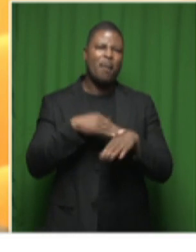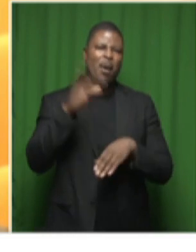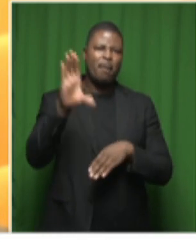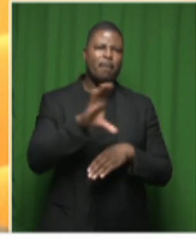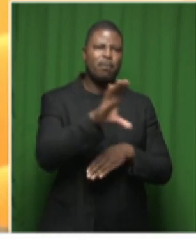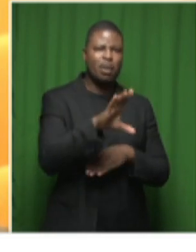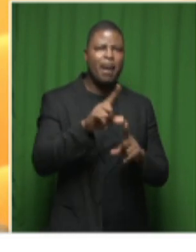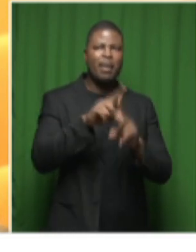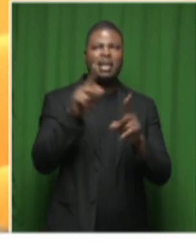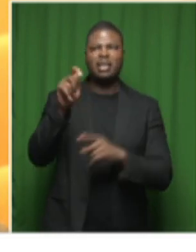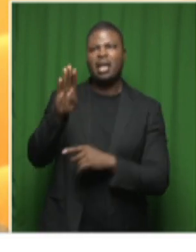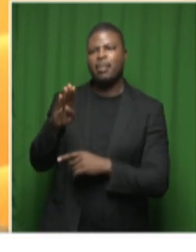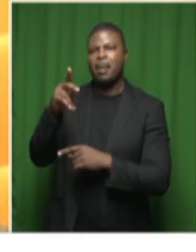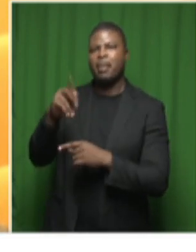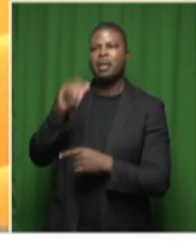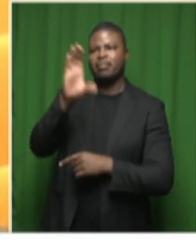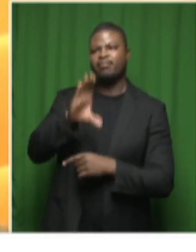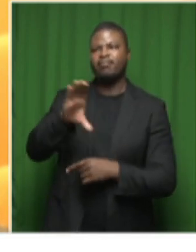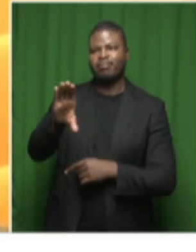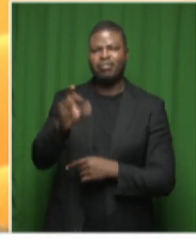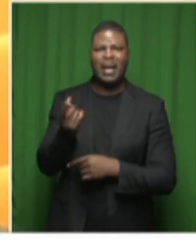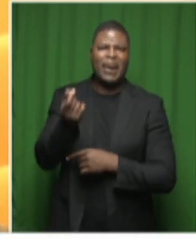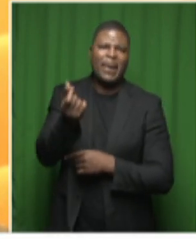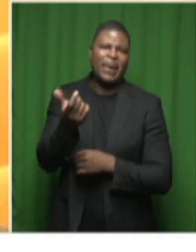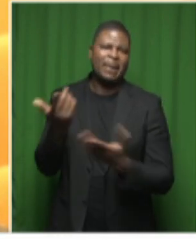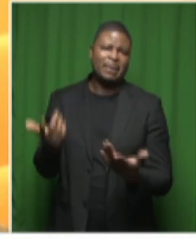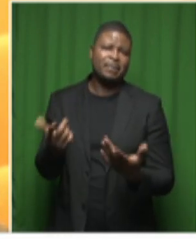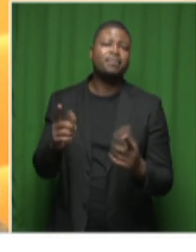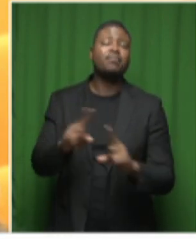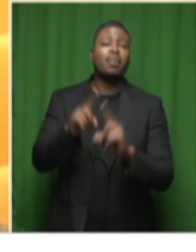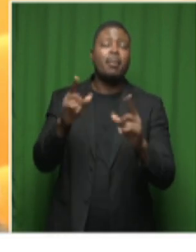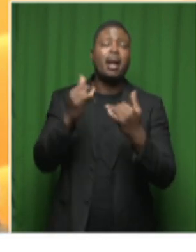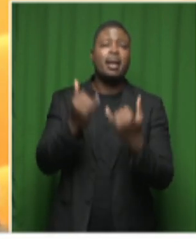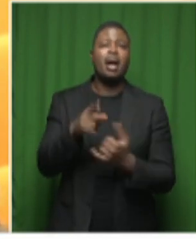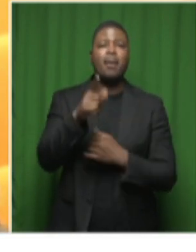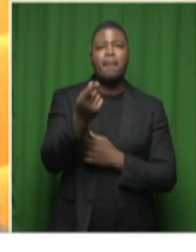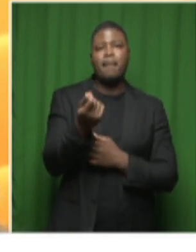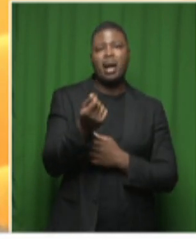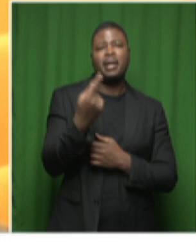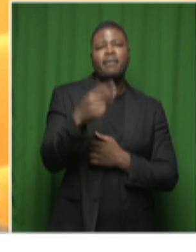core of this is the amount of money that's available for